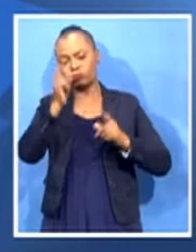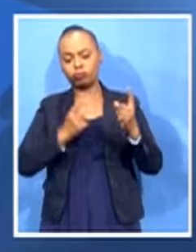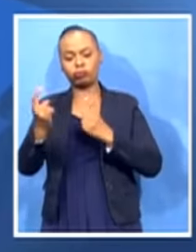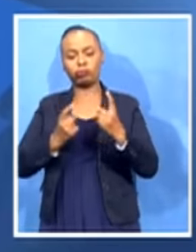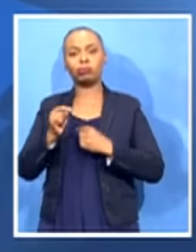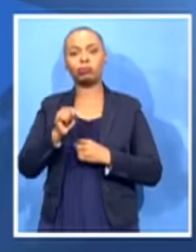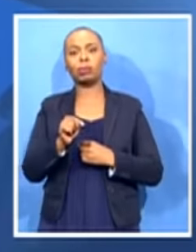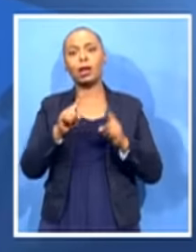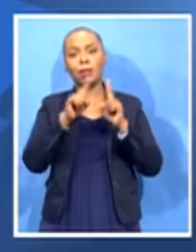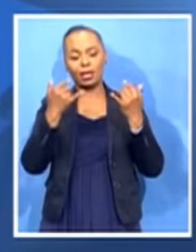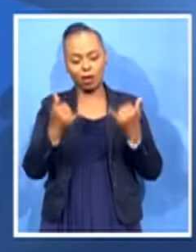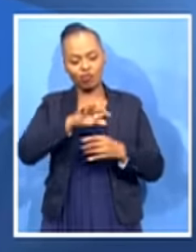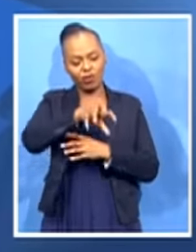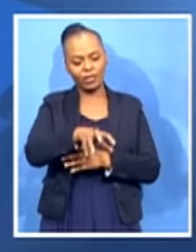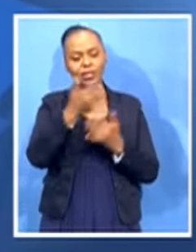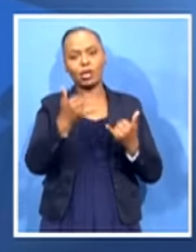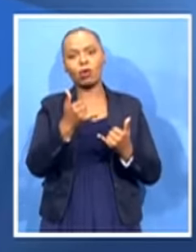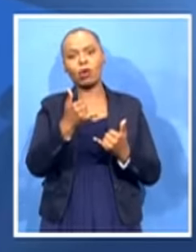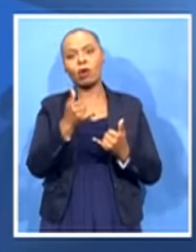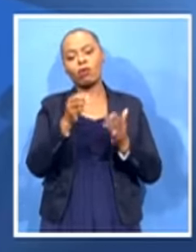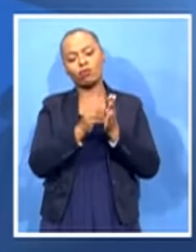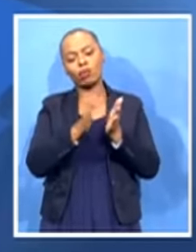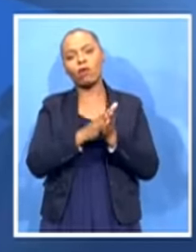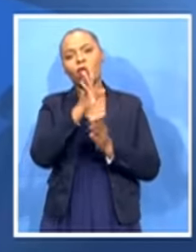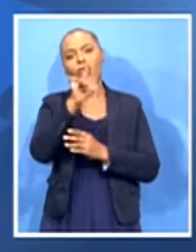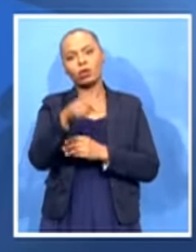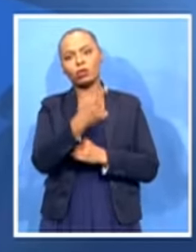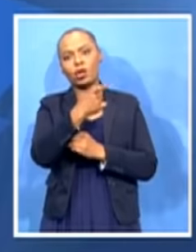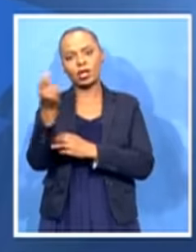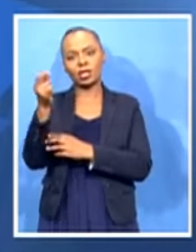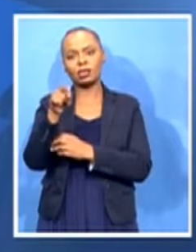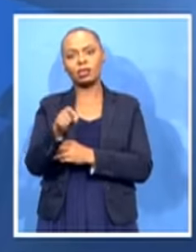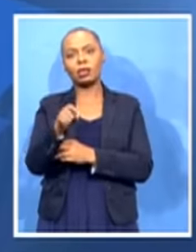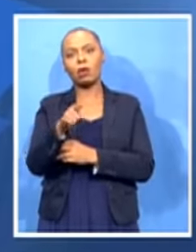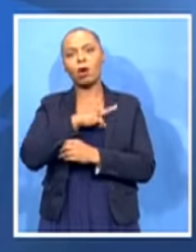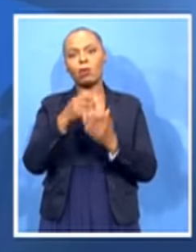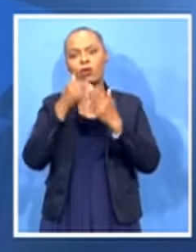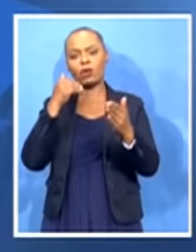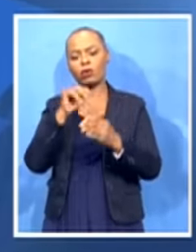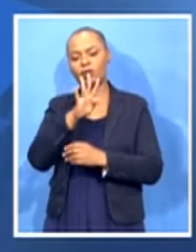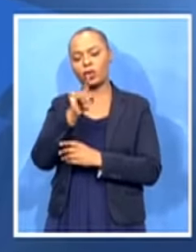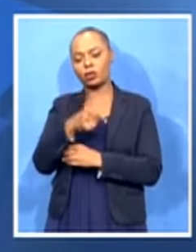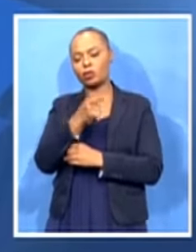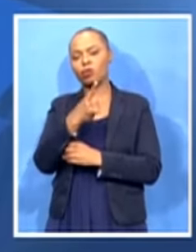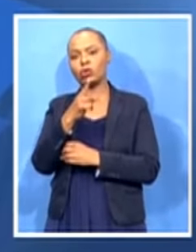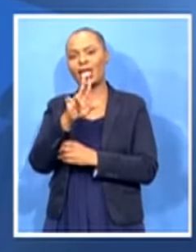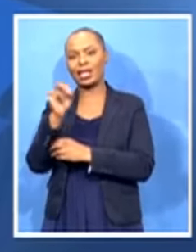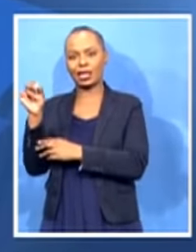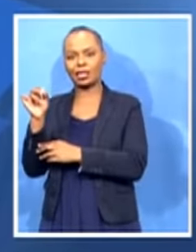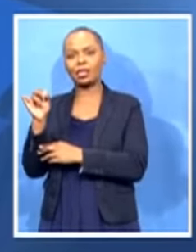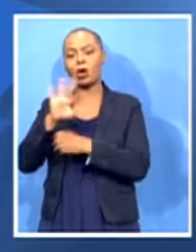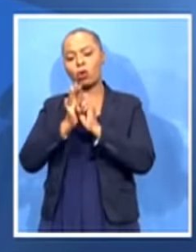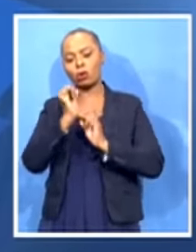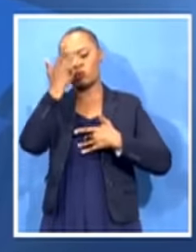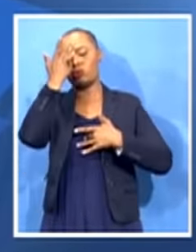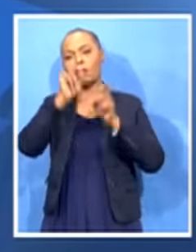recorded 4,100 when we've been recording 4,800 on a daily basis. It's not a big number, but